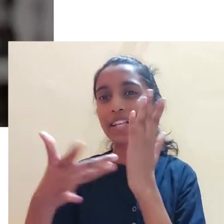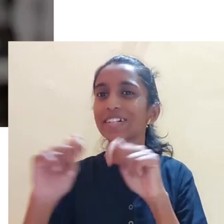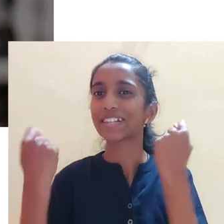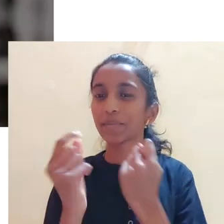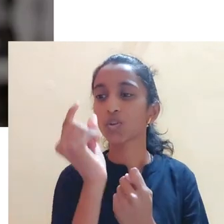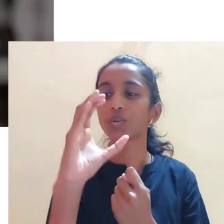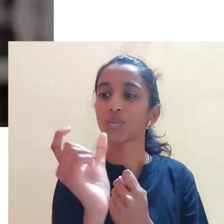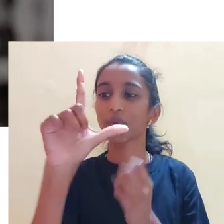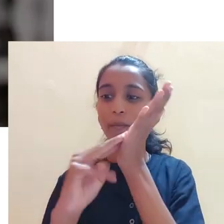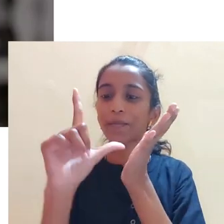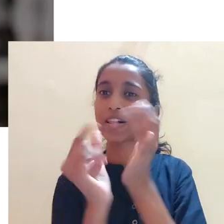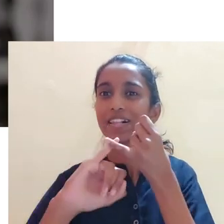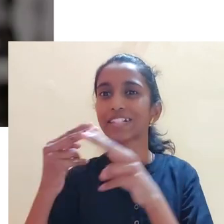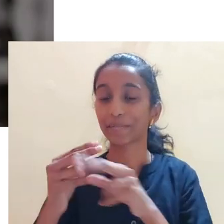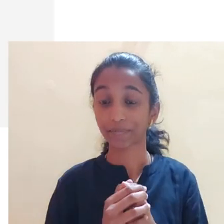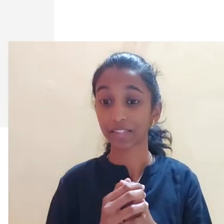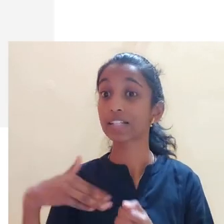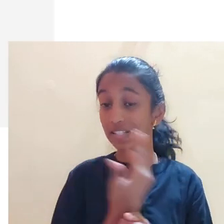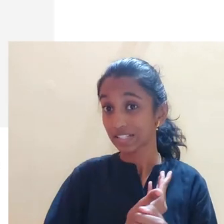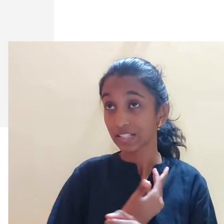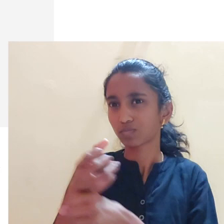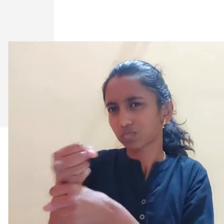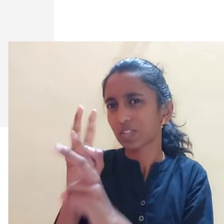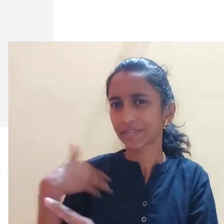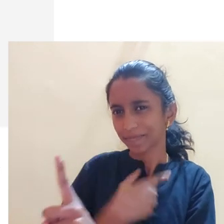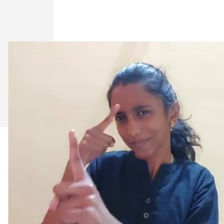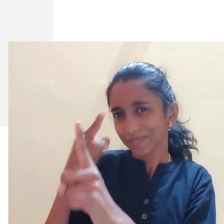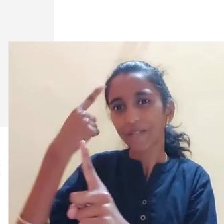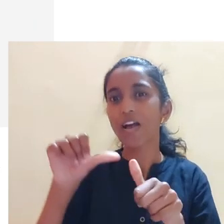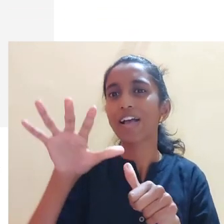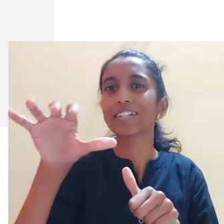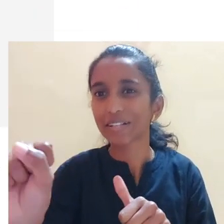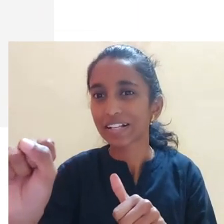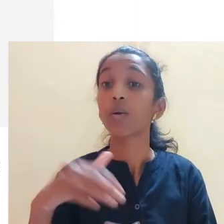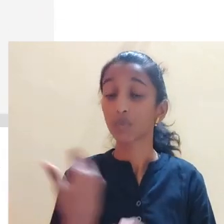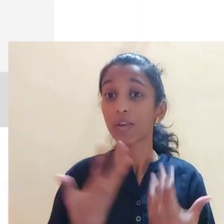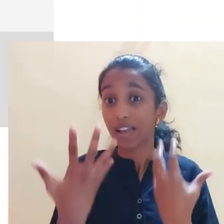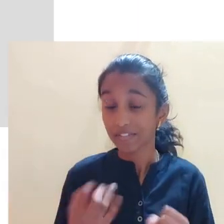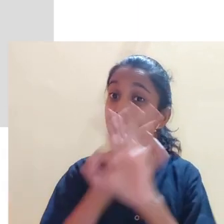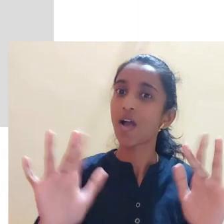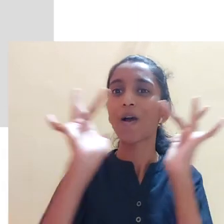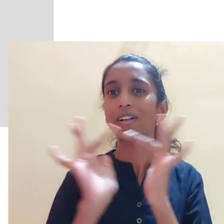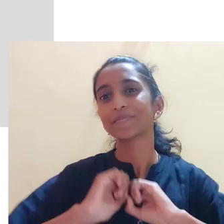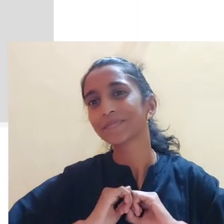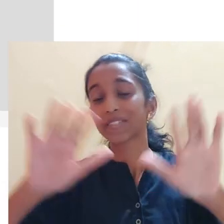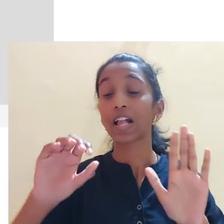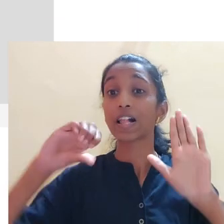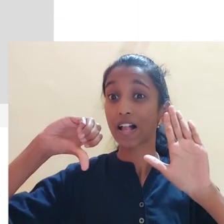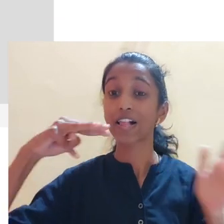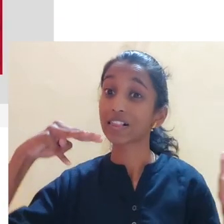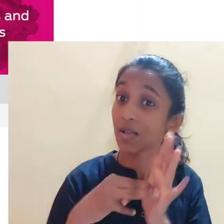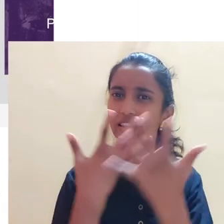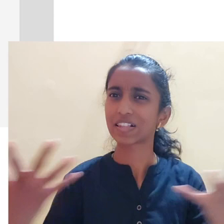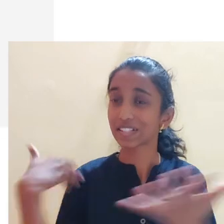MAP technology team called Cumulus. Staying committed to our core mission of accessibility, we have digitized more